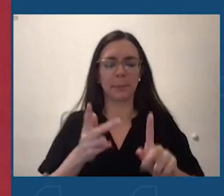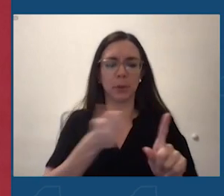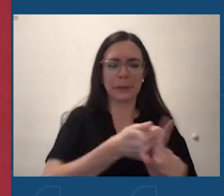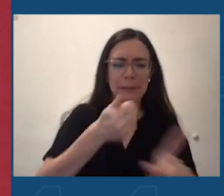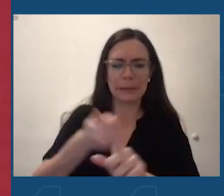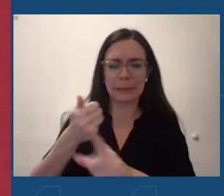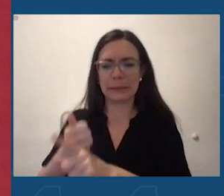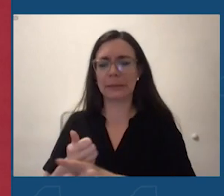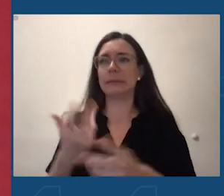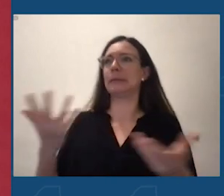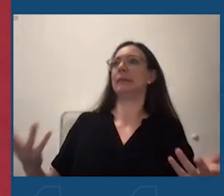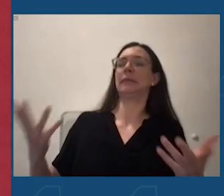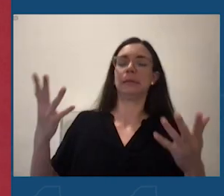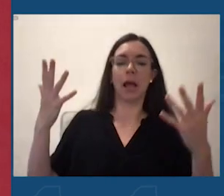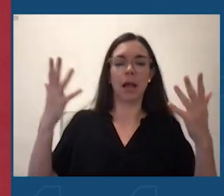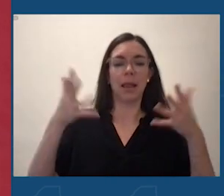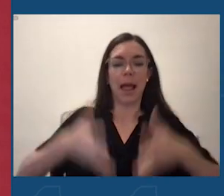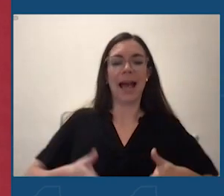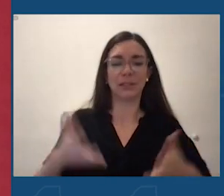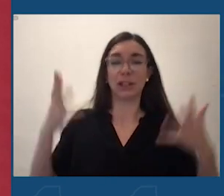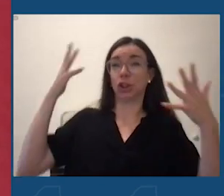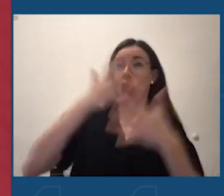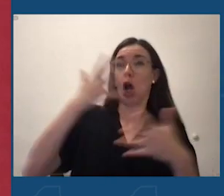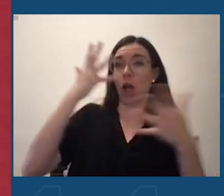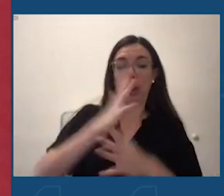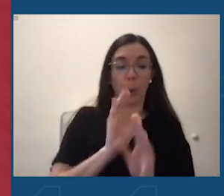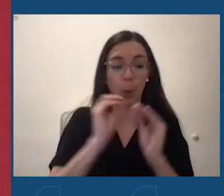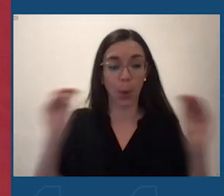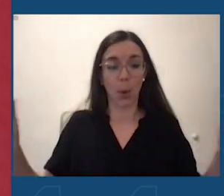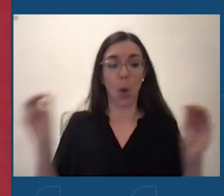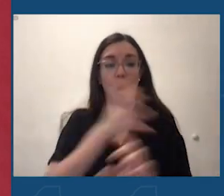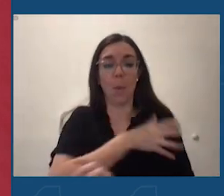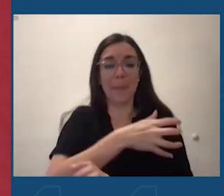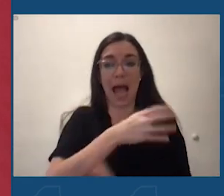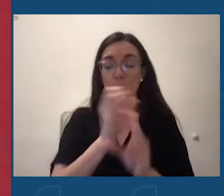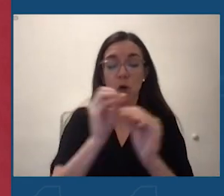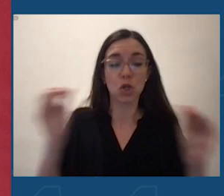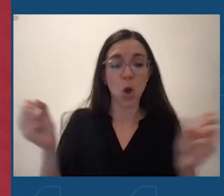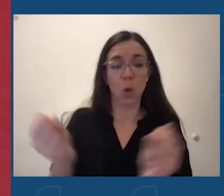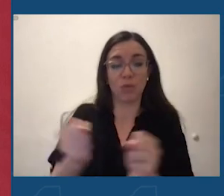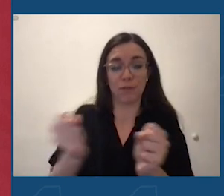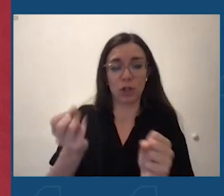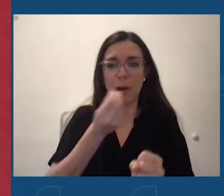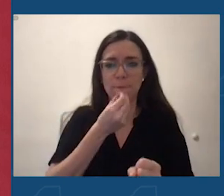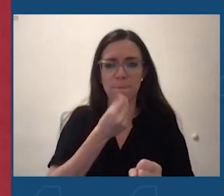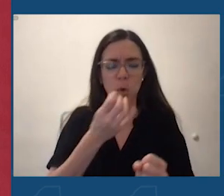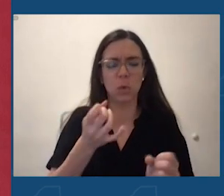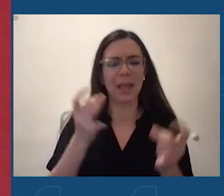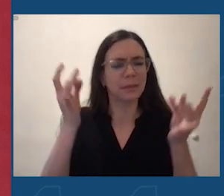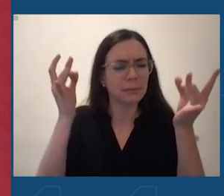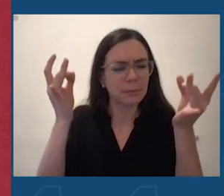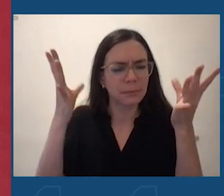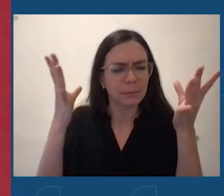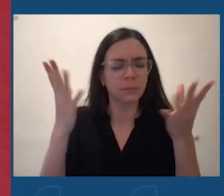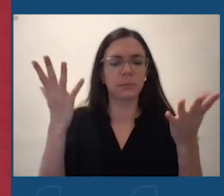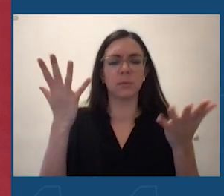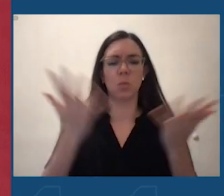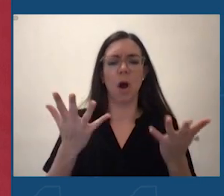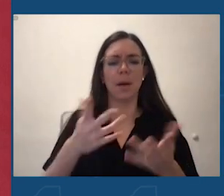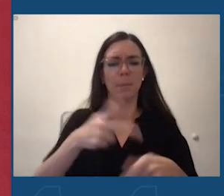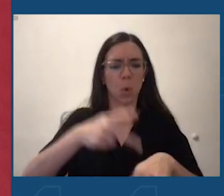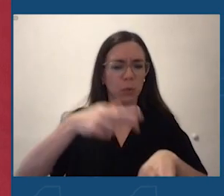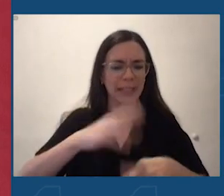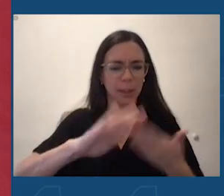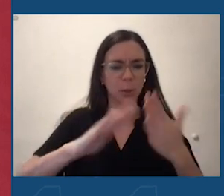left in darkness for weeks and weeks and weeks without refrigerated food. It was devastating what the communities throughout Puerto Rico went